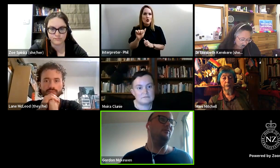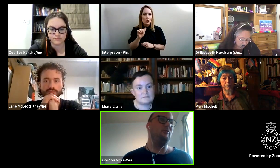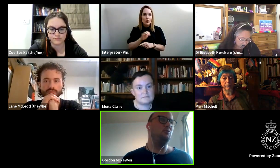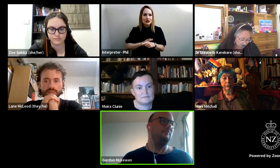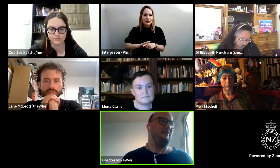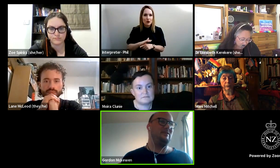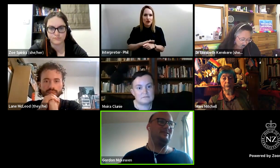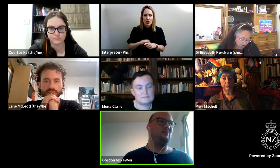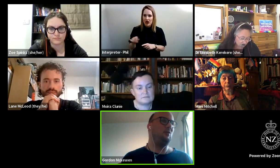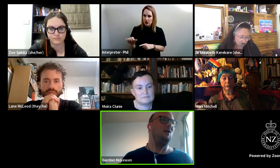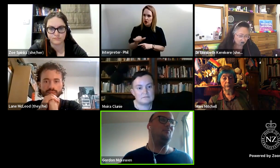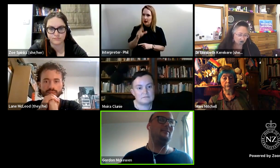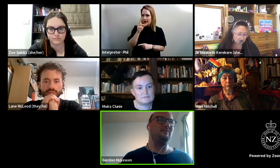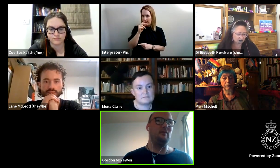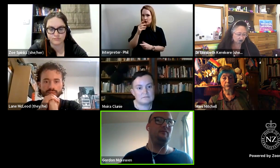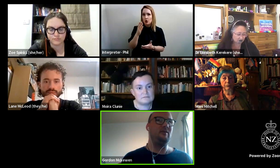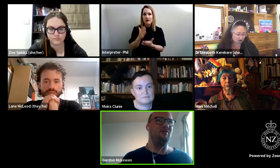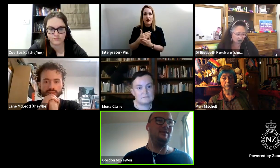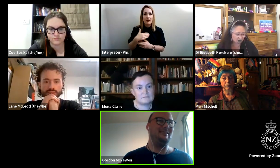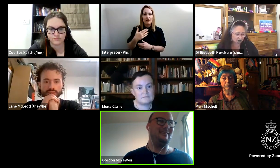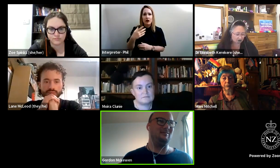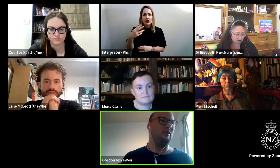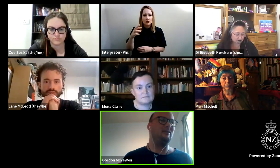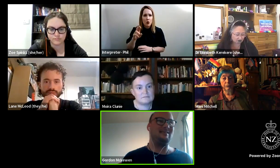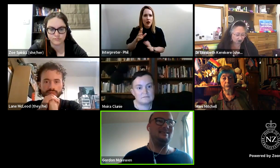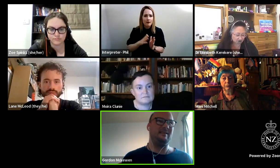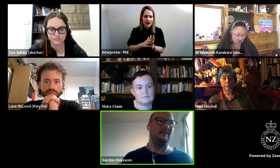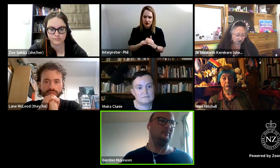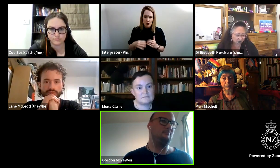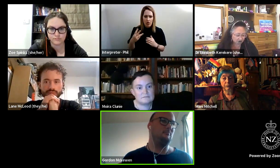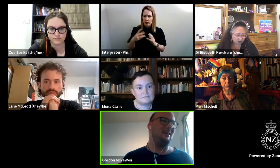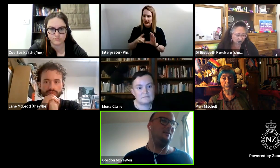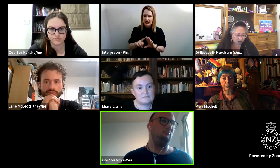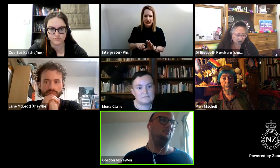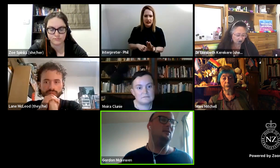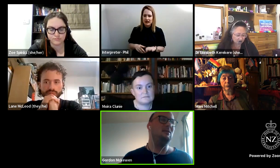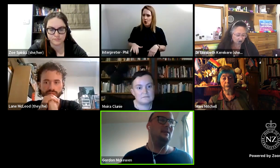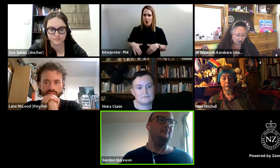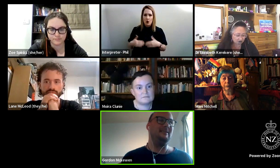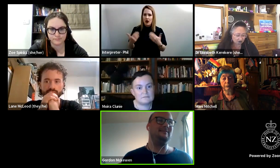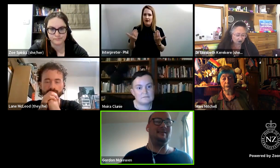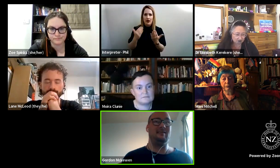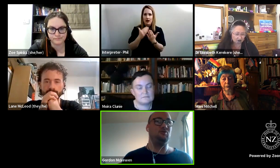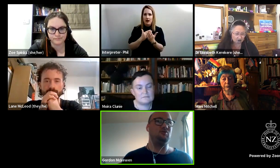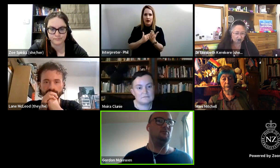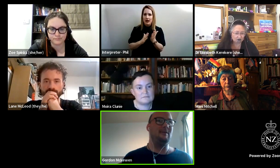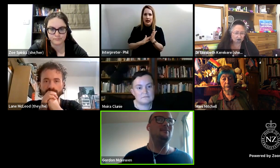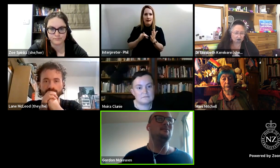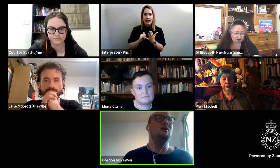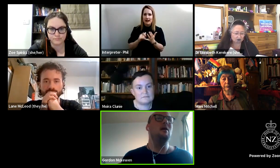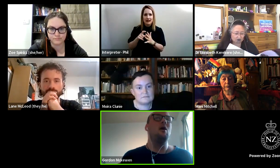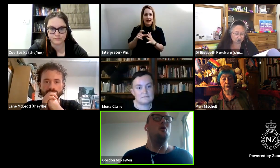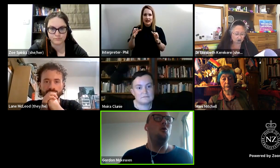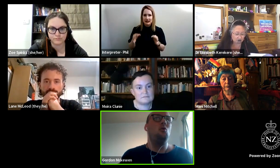to confirm every 12 months or every 3 years, whatever the heck MSD